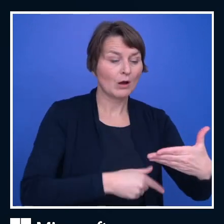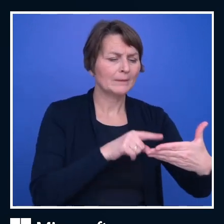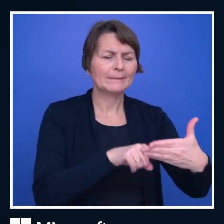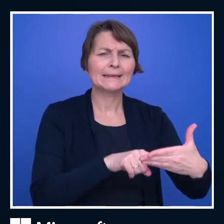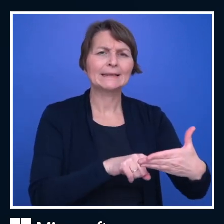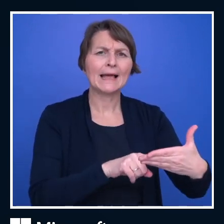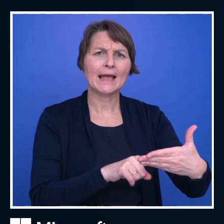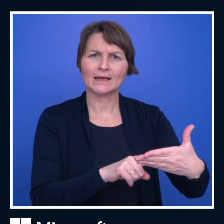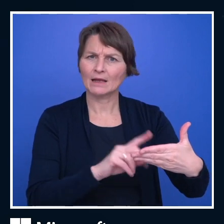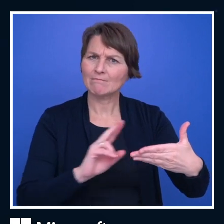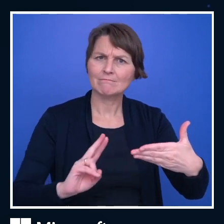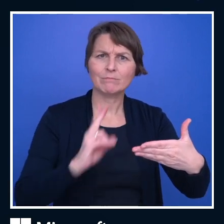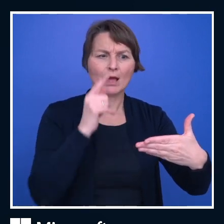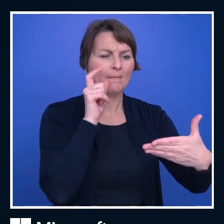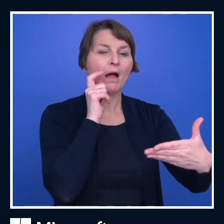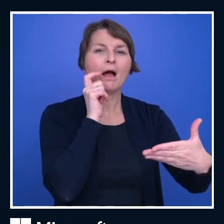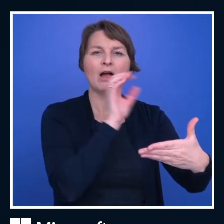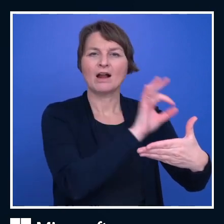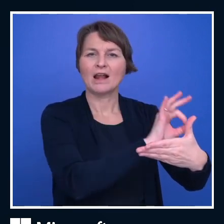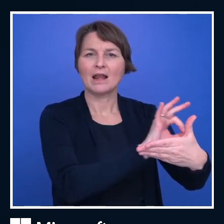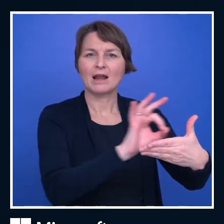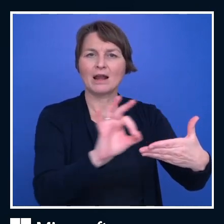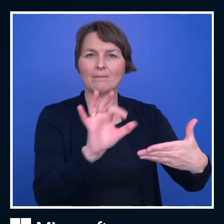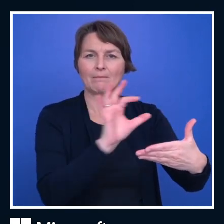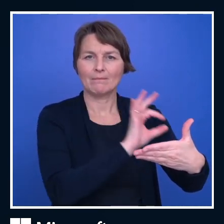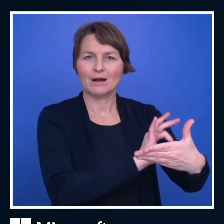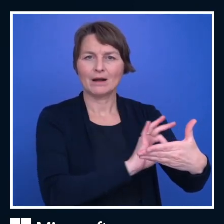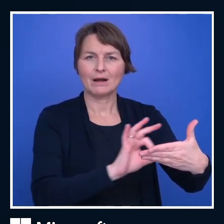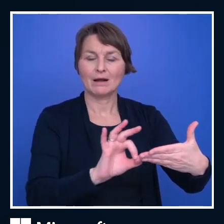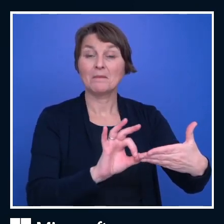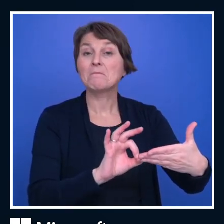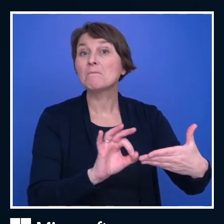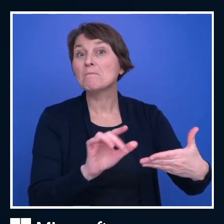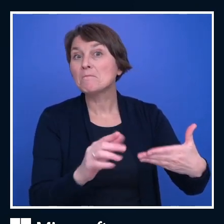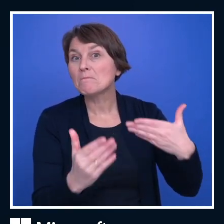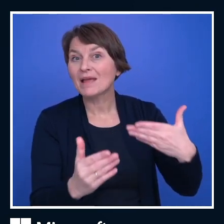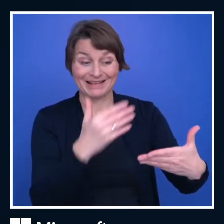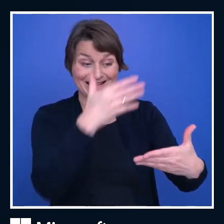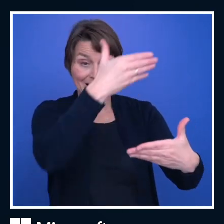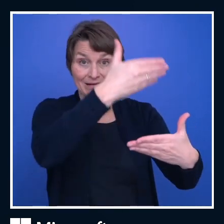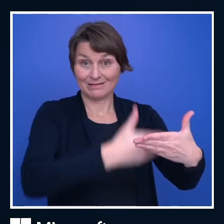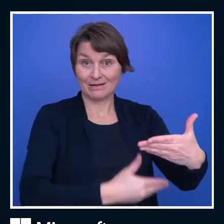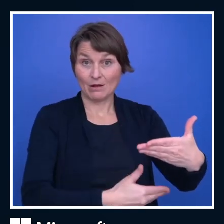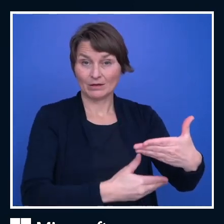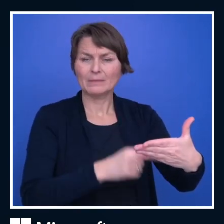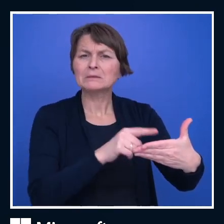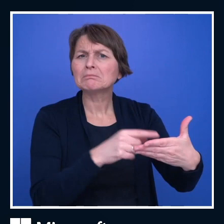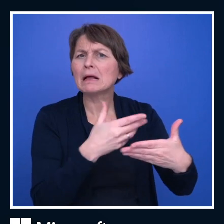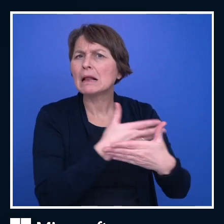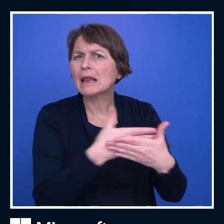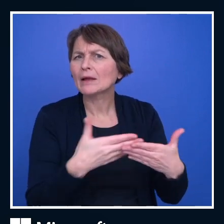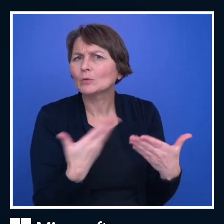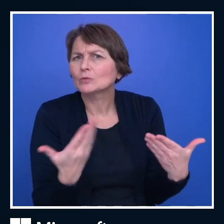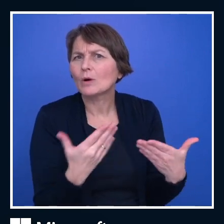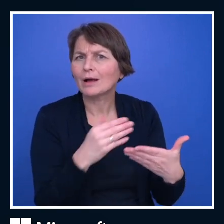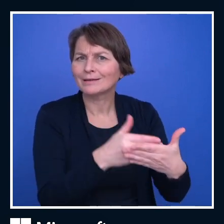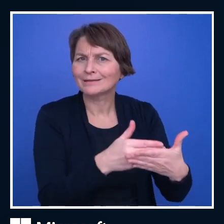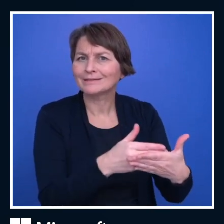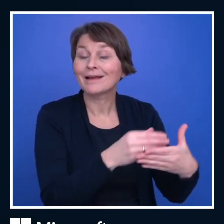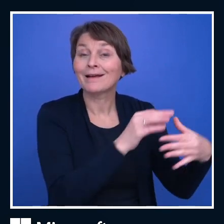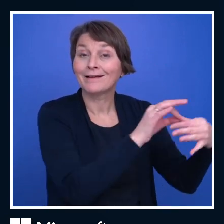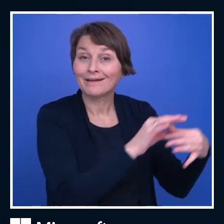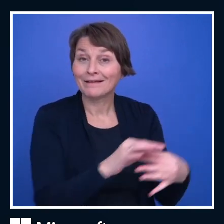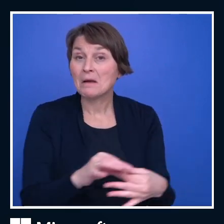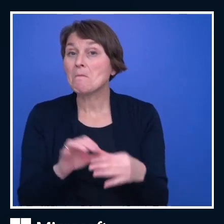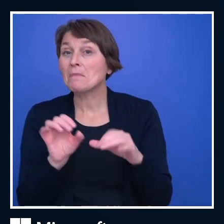might be interesting to also know in what language the document is written. And based on that, you could use a